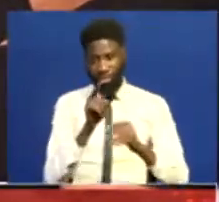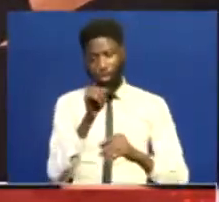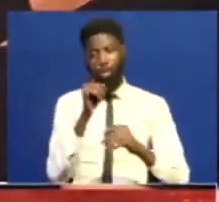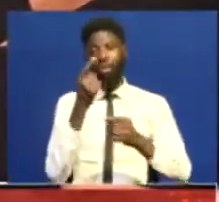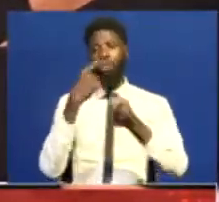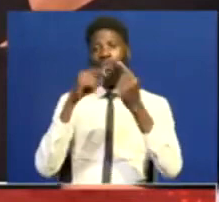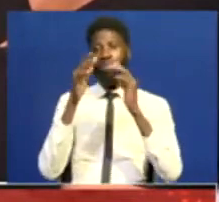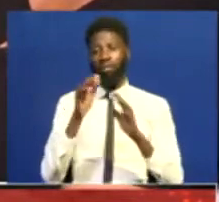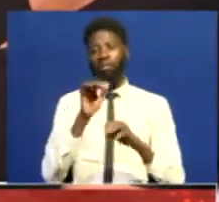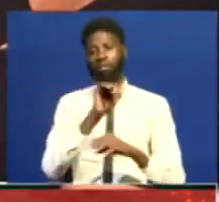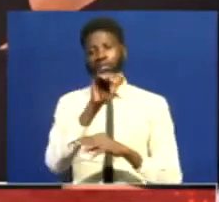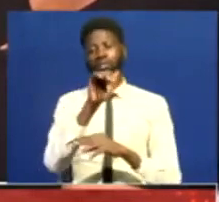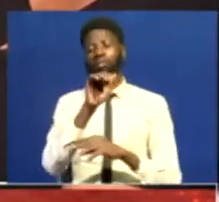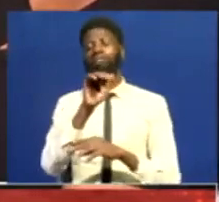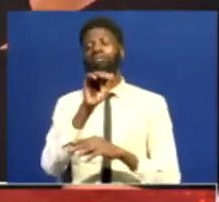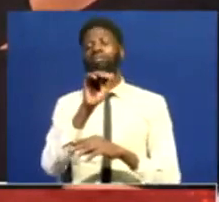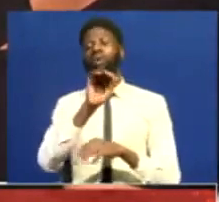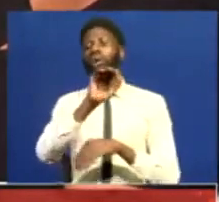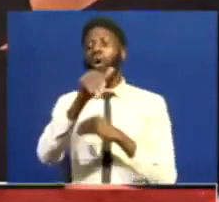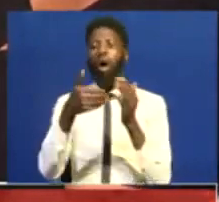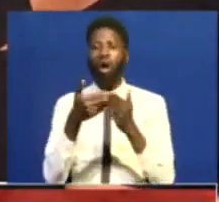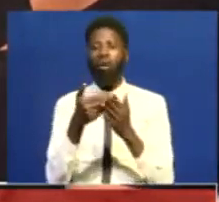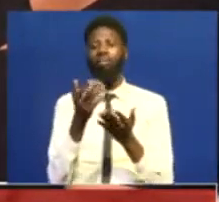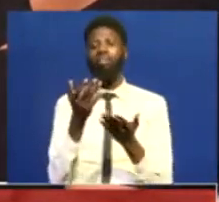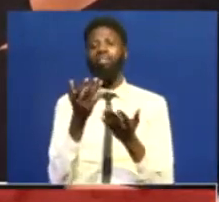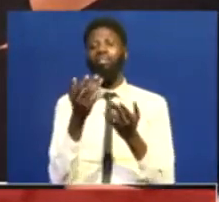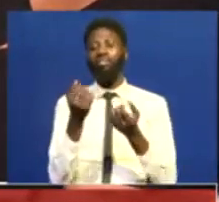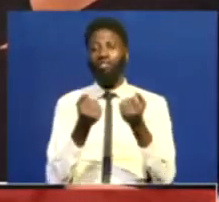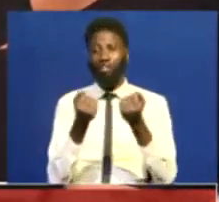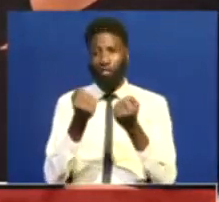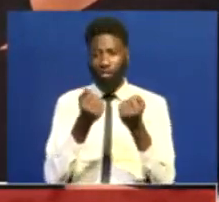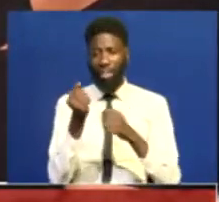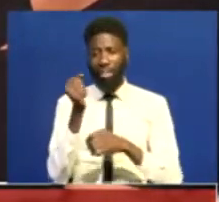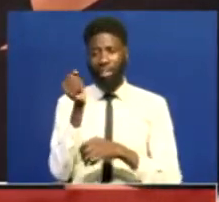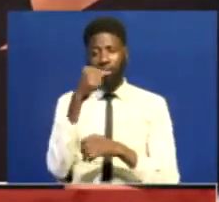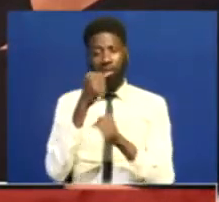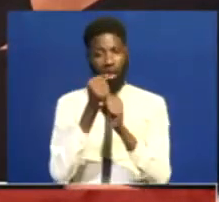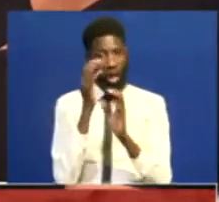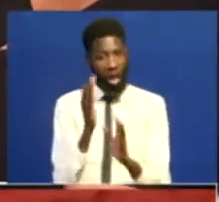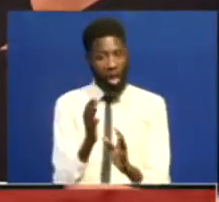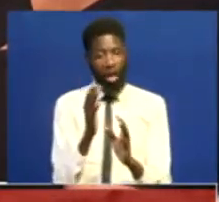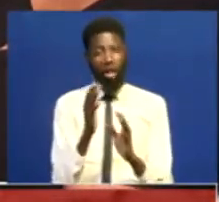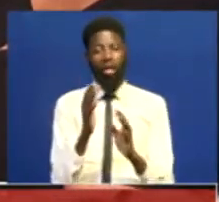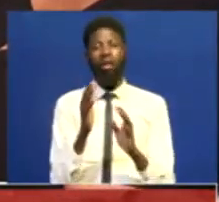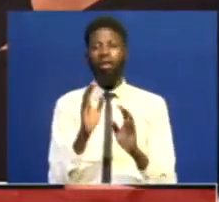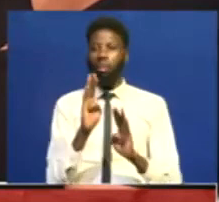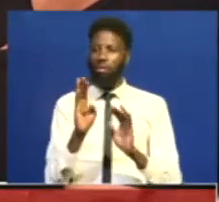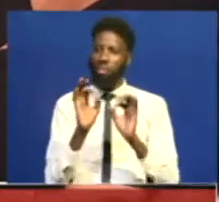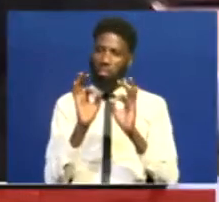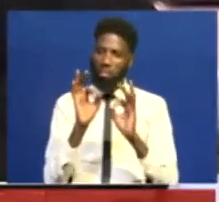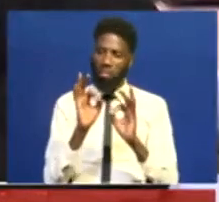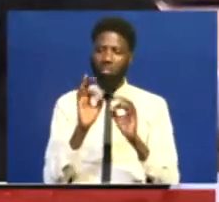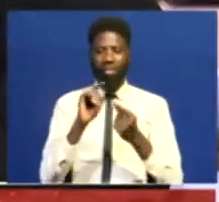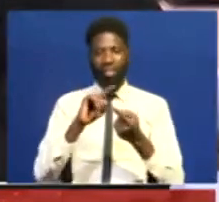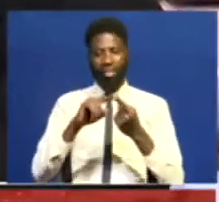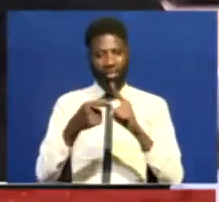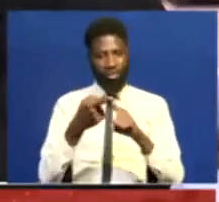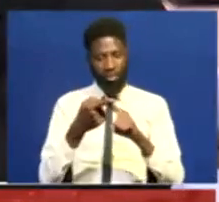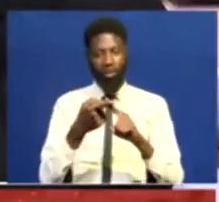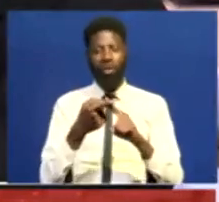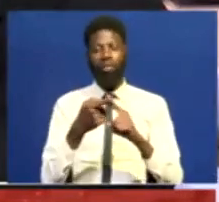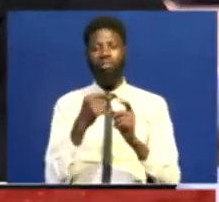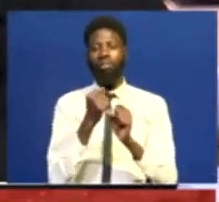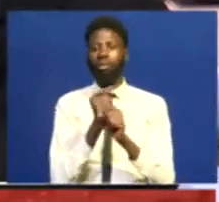ya magari kuwa na maadili mema na kuweka viwango vinavyohitajika ili wapate usaidizi wa serikali, huku akifichua